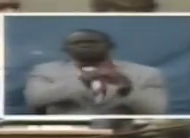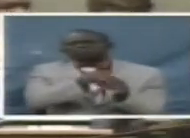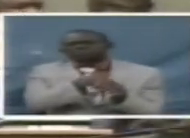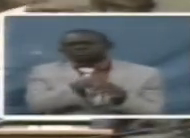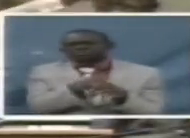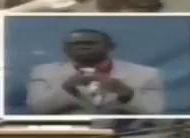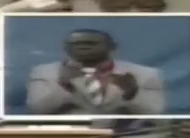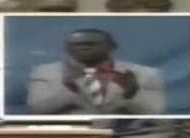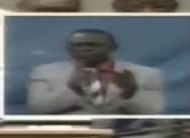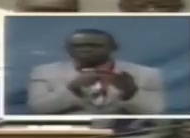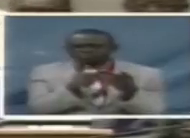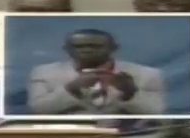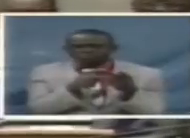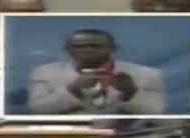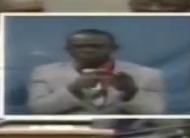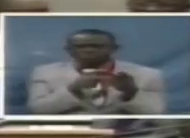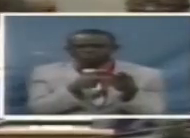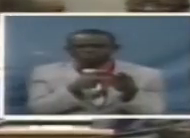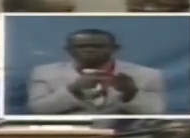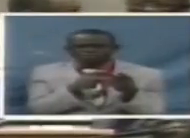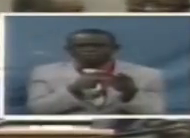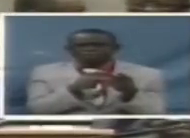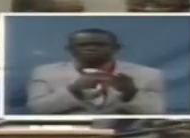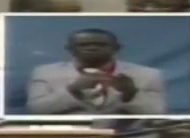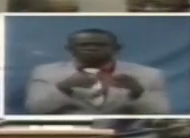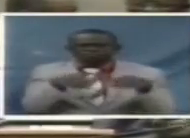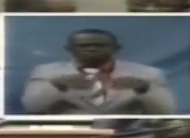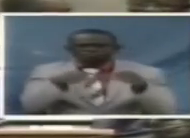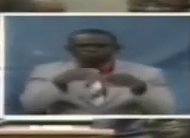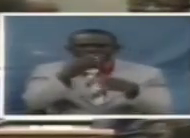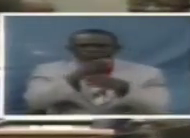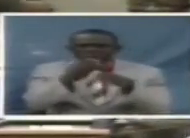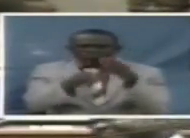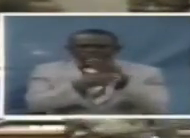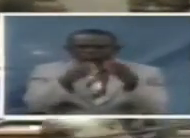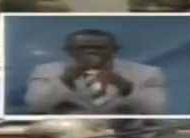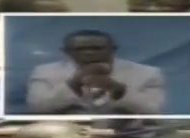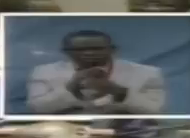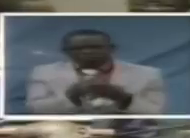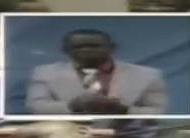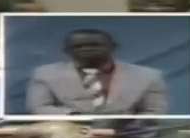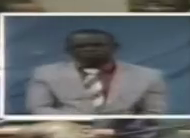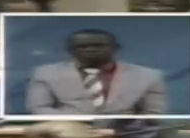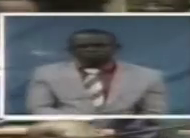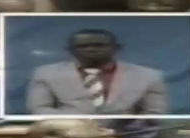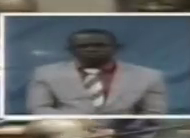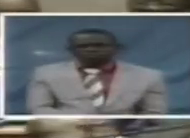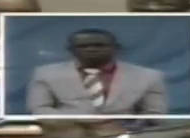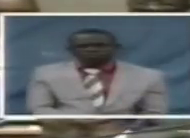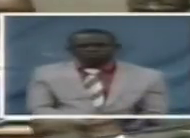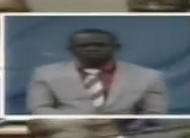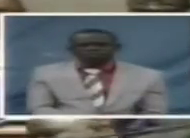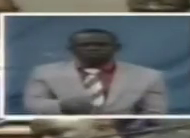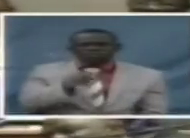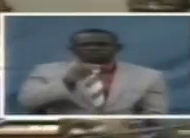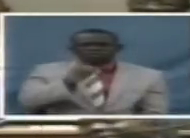2, and the sale of infrastructure bonds.